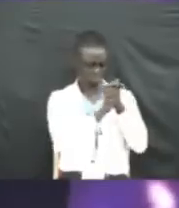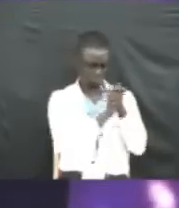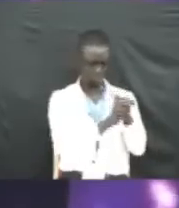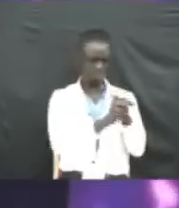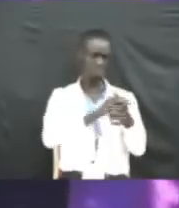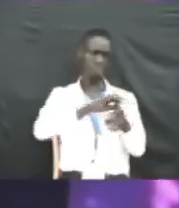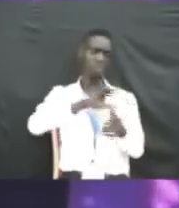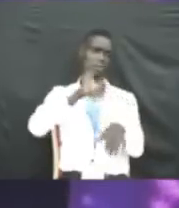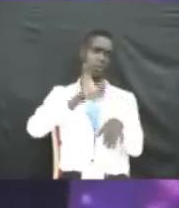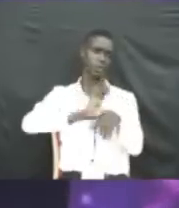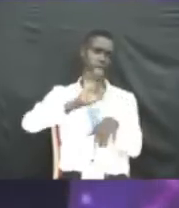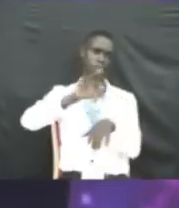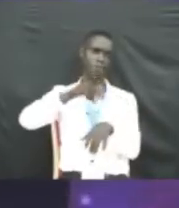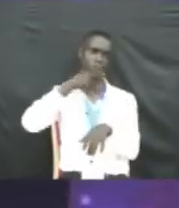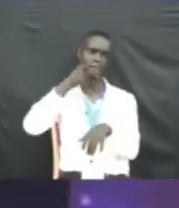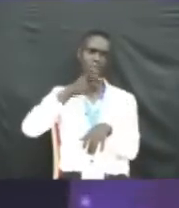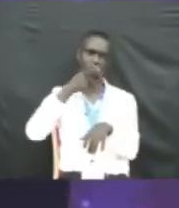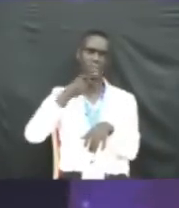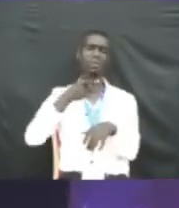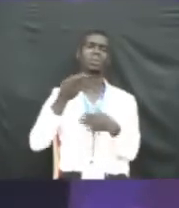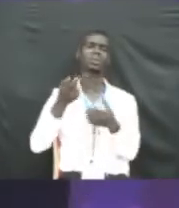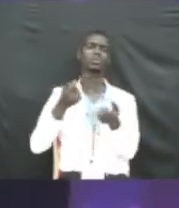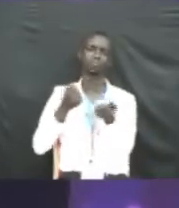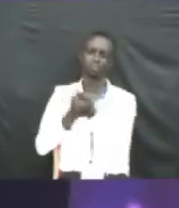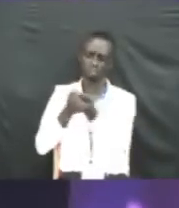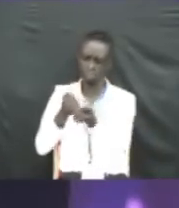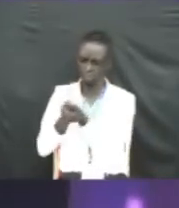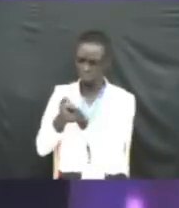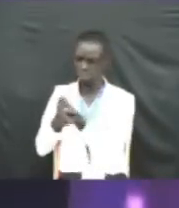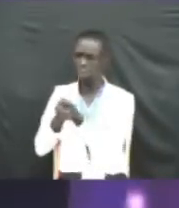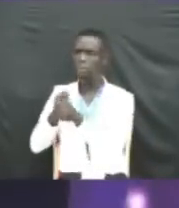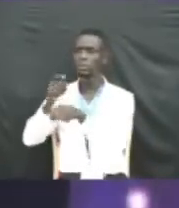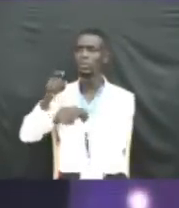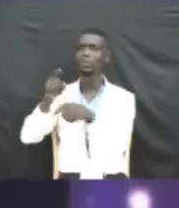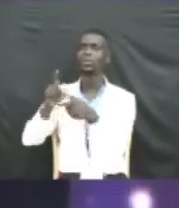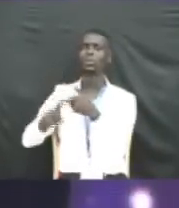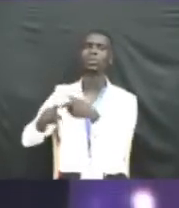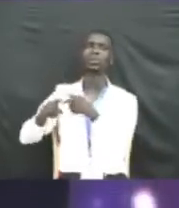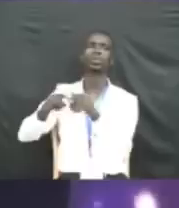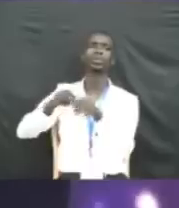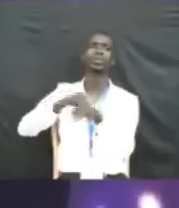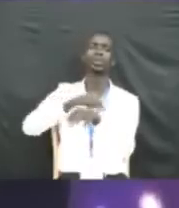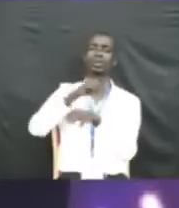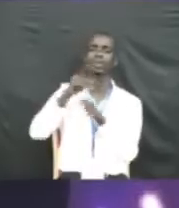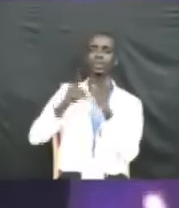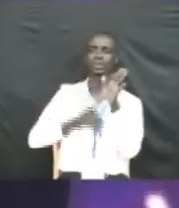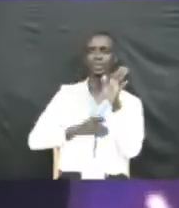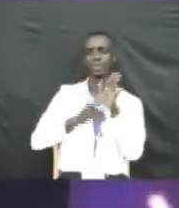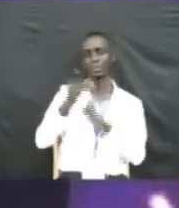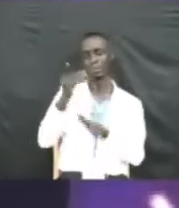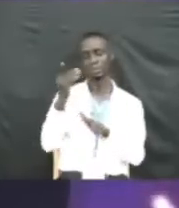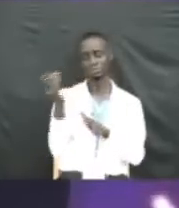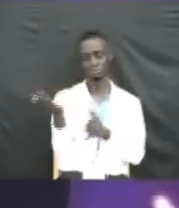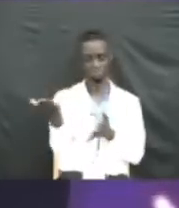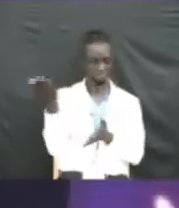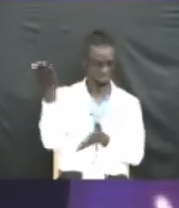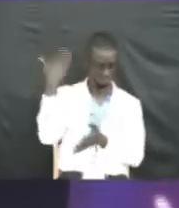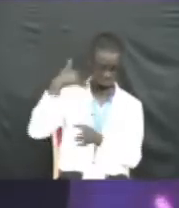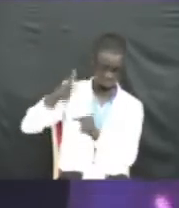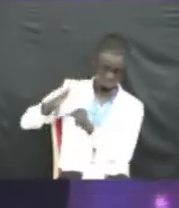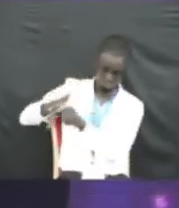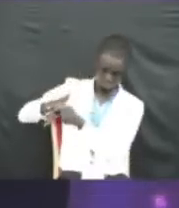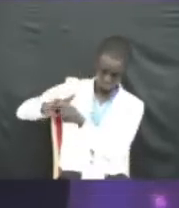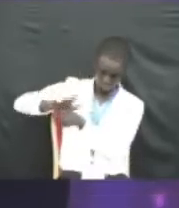Pentecost contribution to national development in the wake of the COVID 19 pandemic.